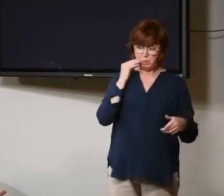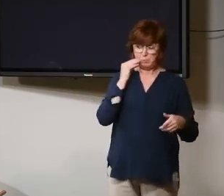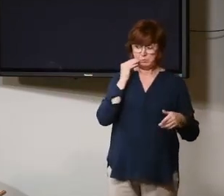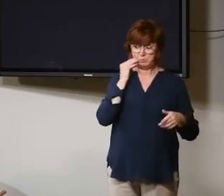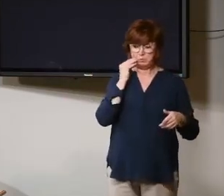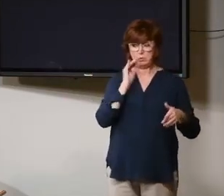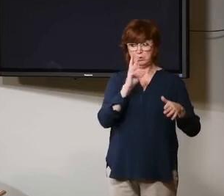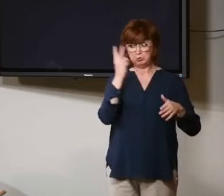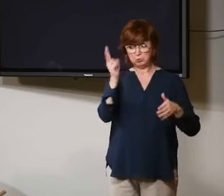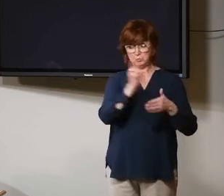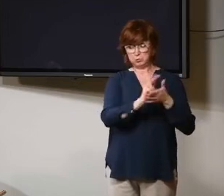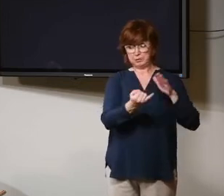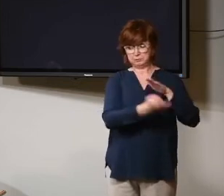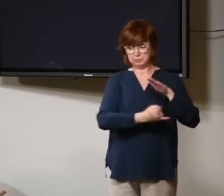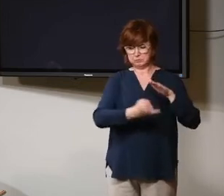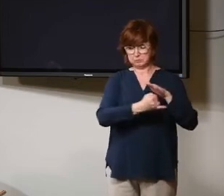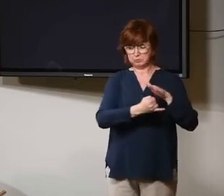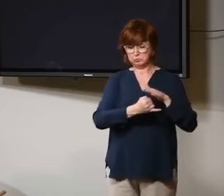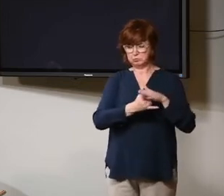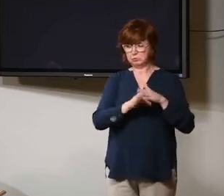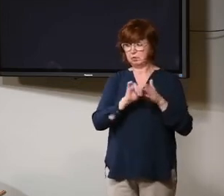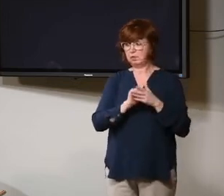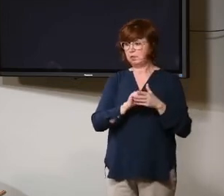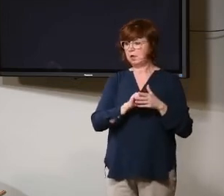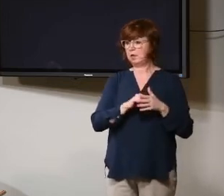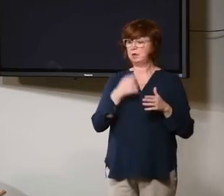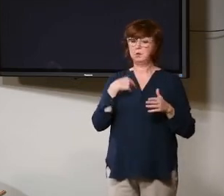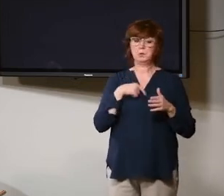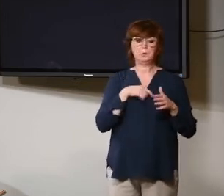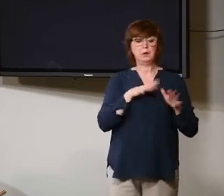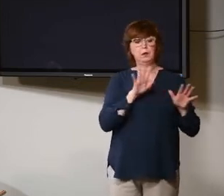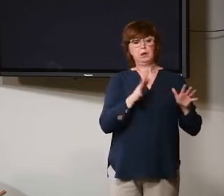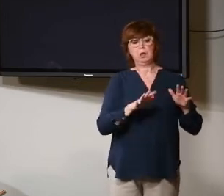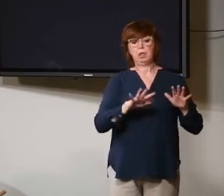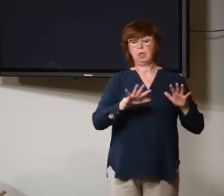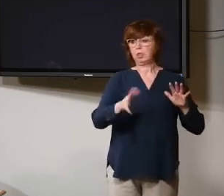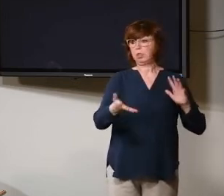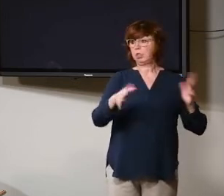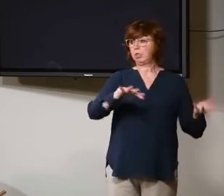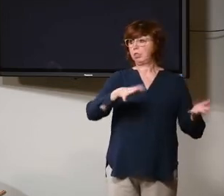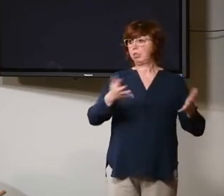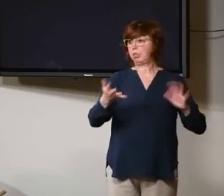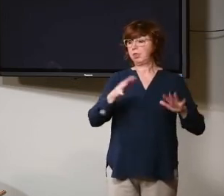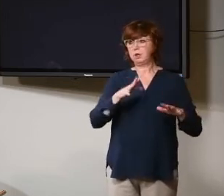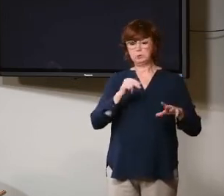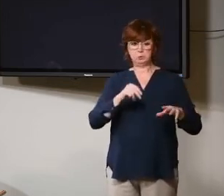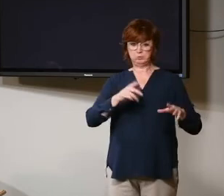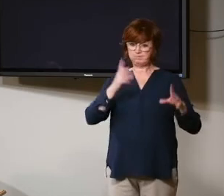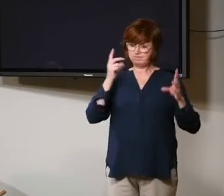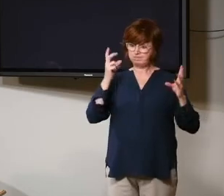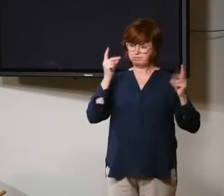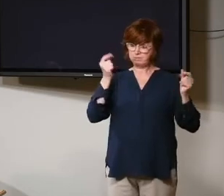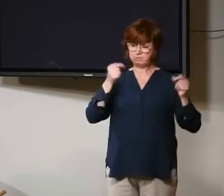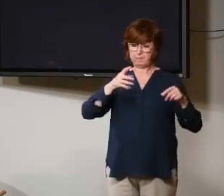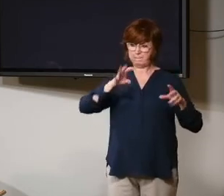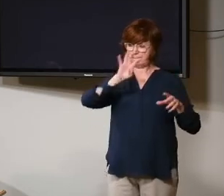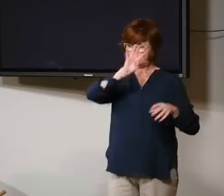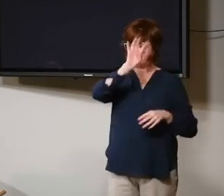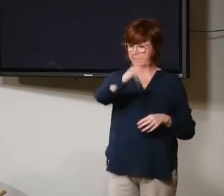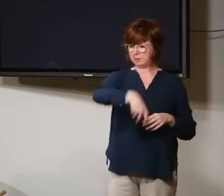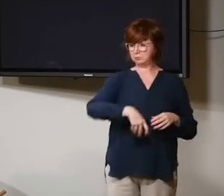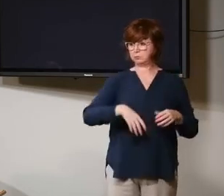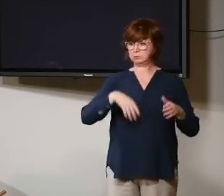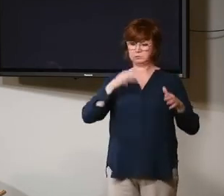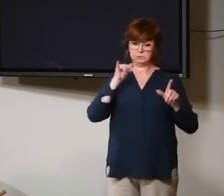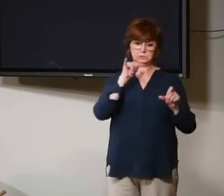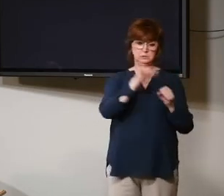immediate. Not only were we suggesting that you would self-isolate when you return, but it was immediate that you do self-isolate where you return,